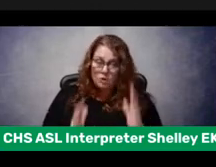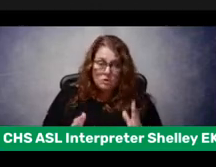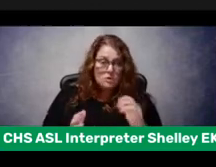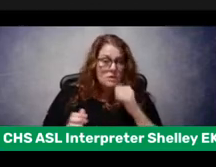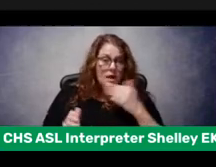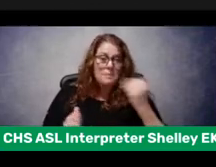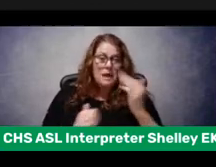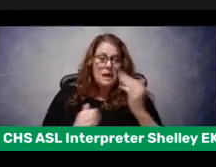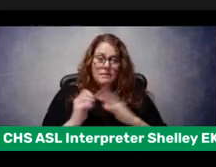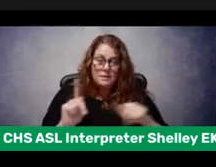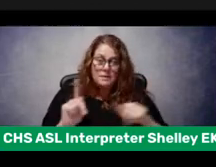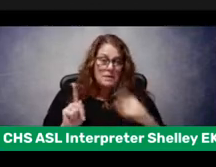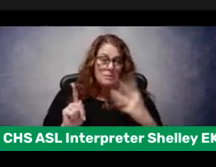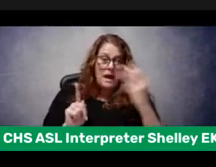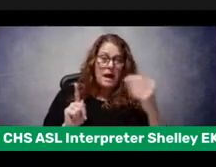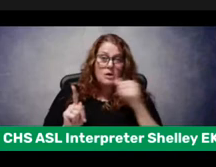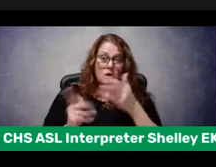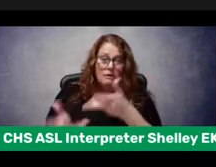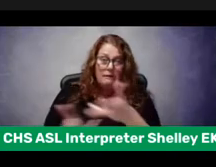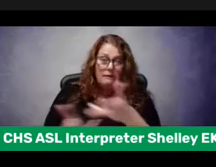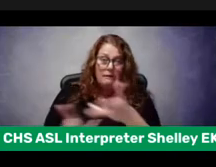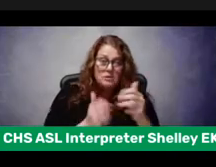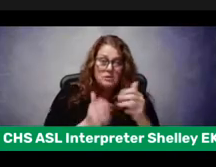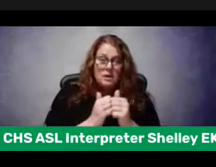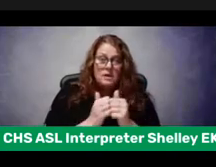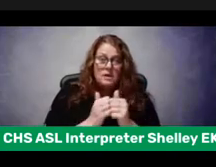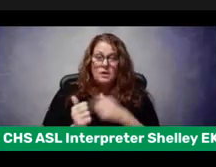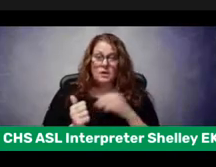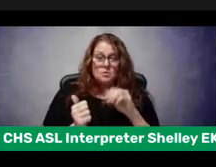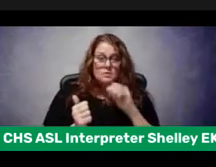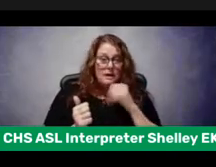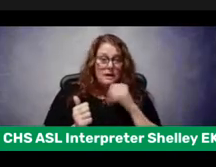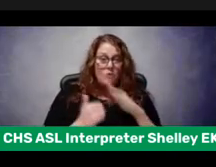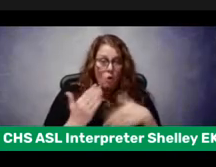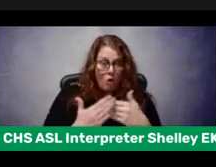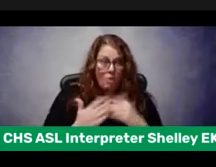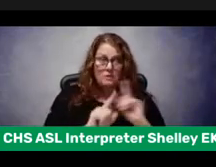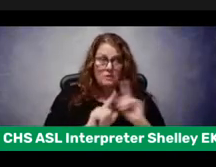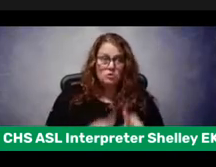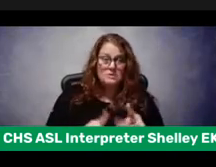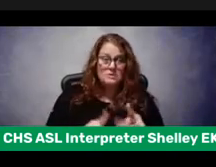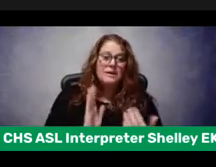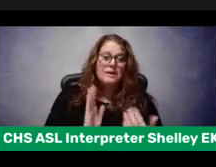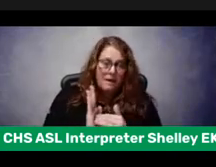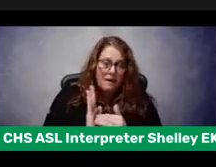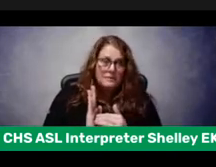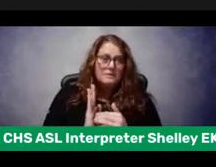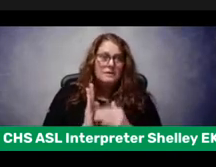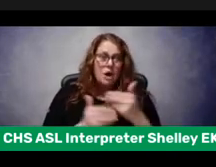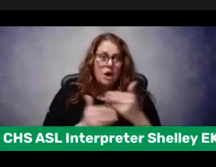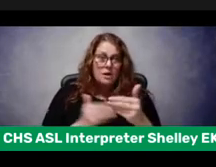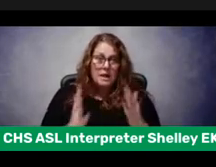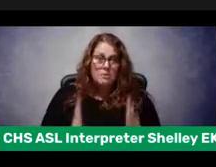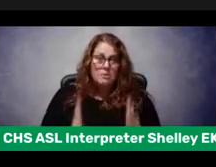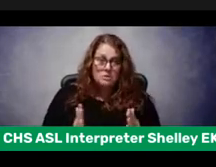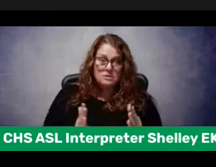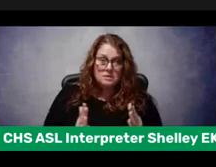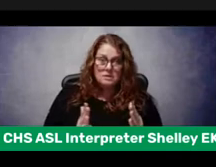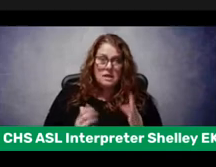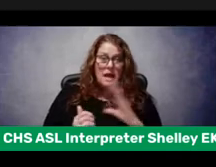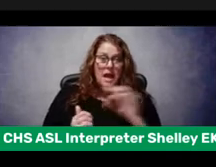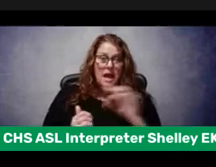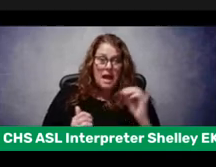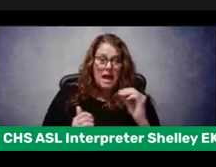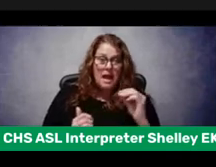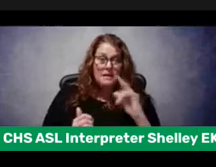the people that we're out here engaging with. We don't have all the answers. Again, we're neighbors, and